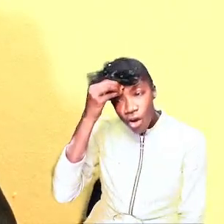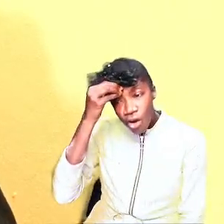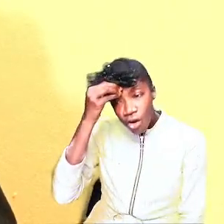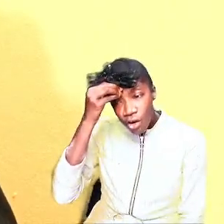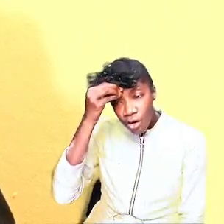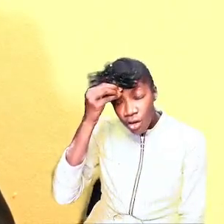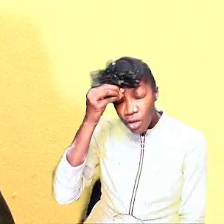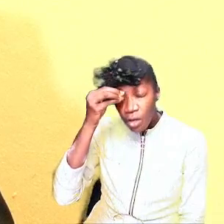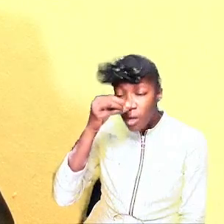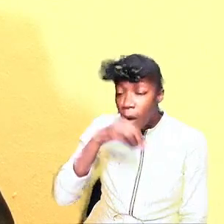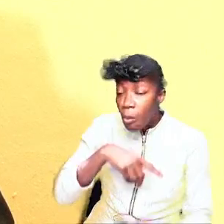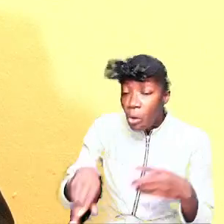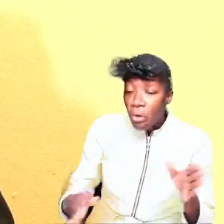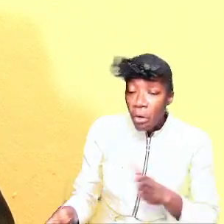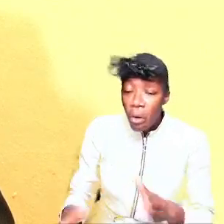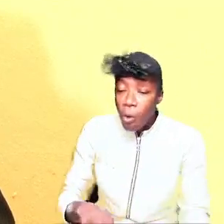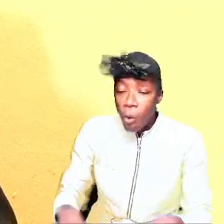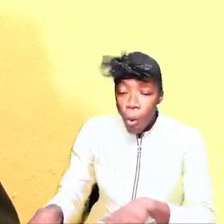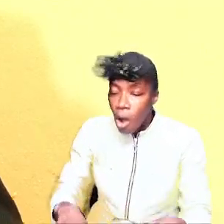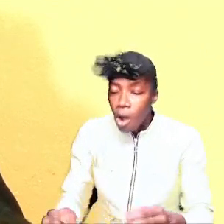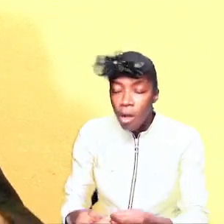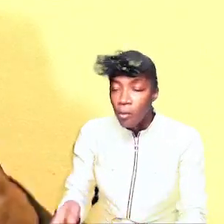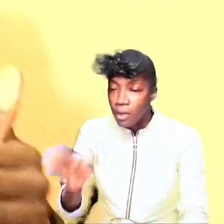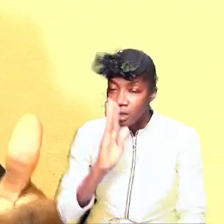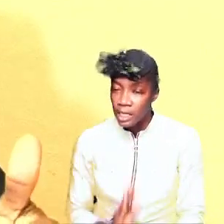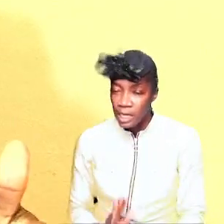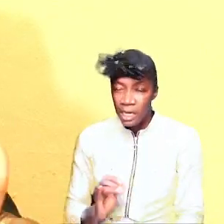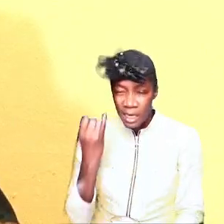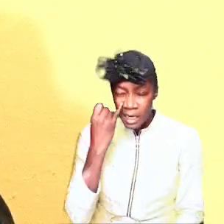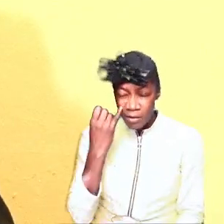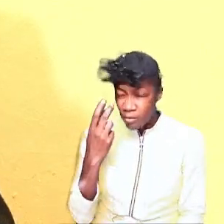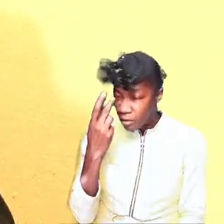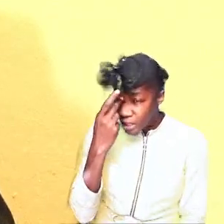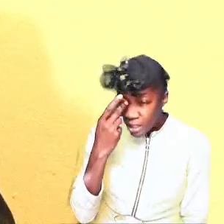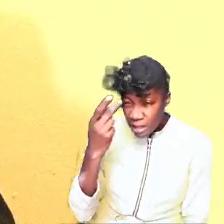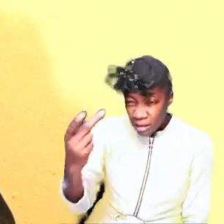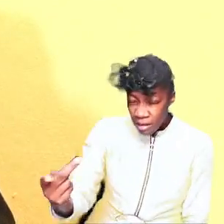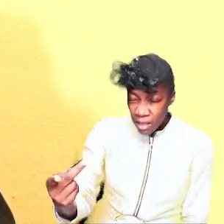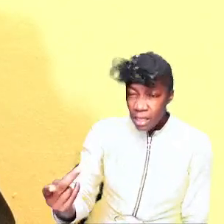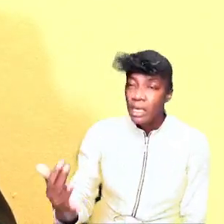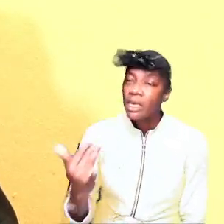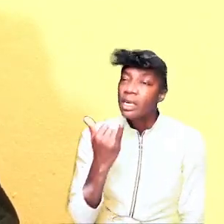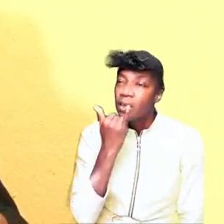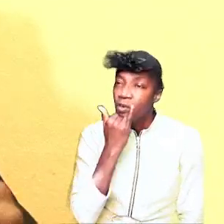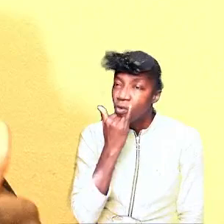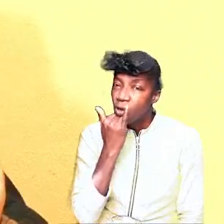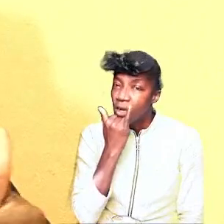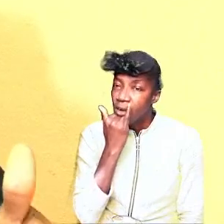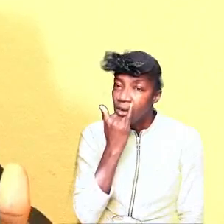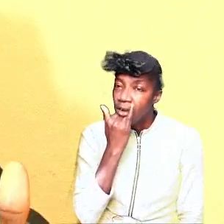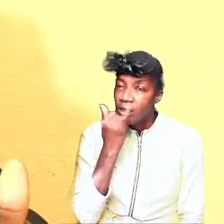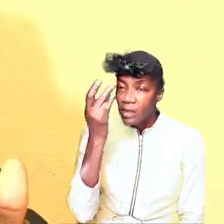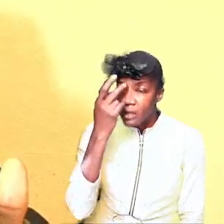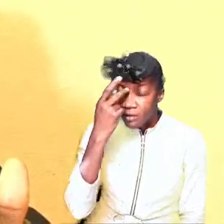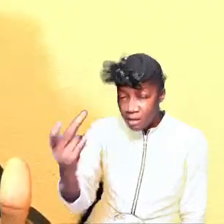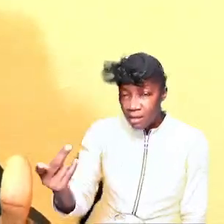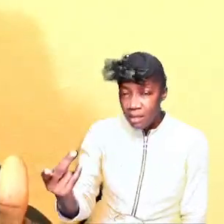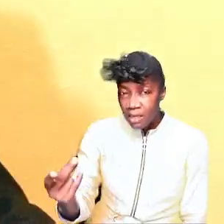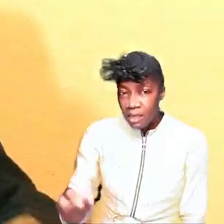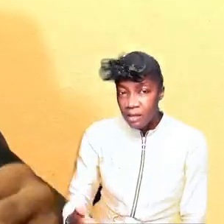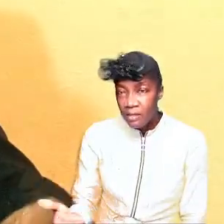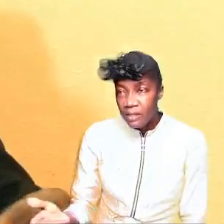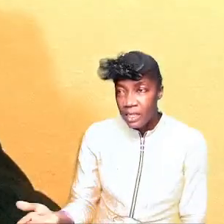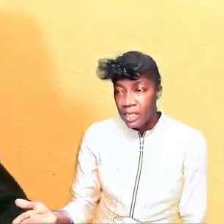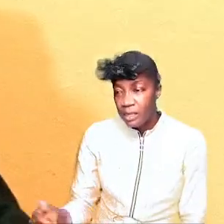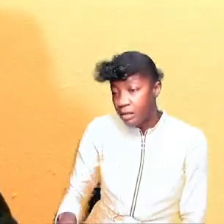God. Because if we see the wrong and we see things, you know,